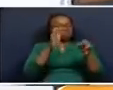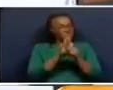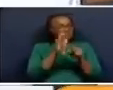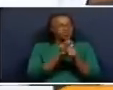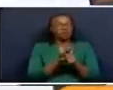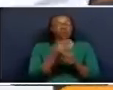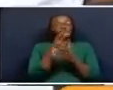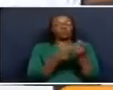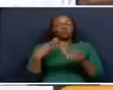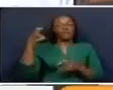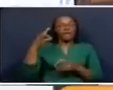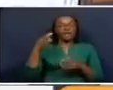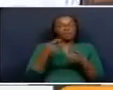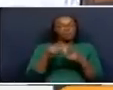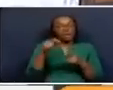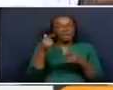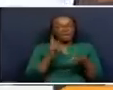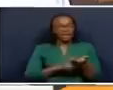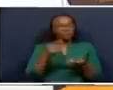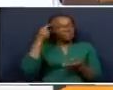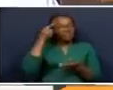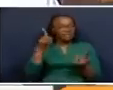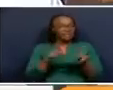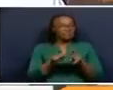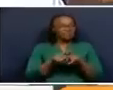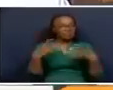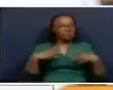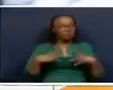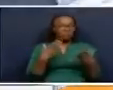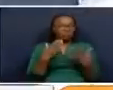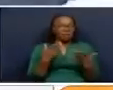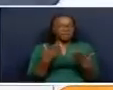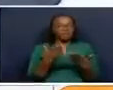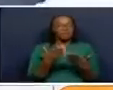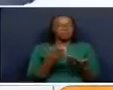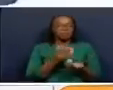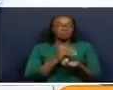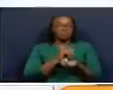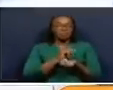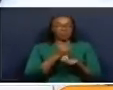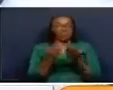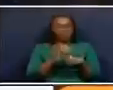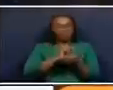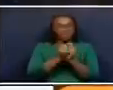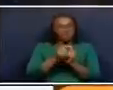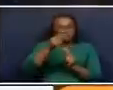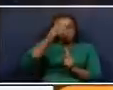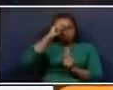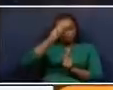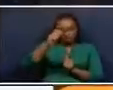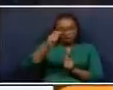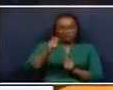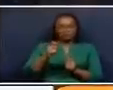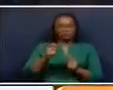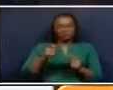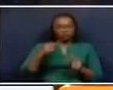like it's the same crowd, but with different t-shirts and caps. Come on. I think part of it is a